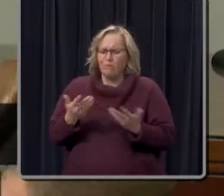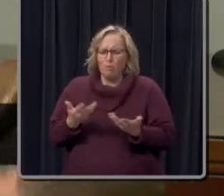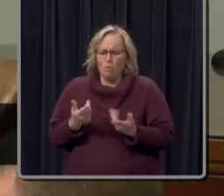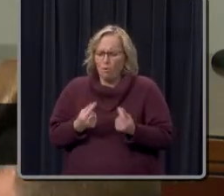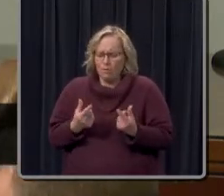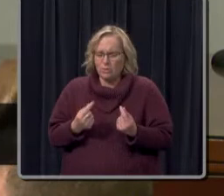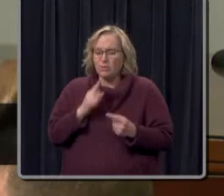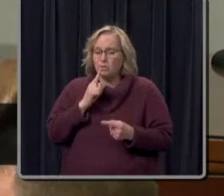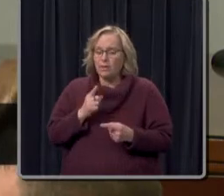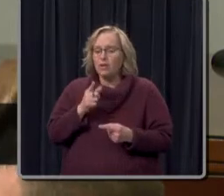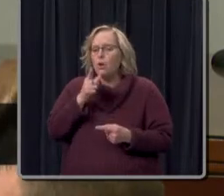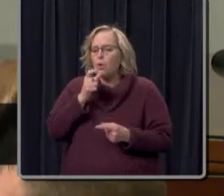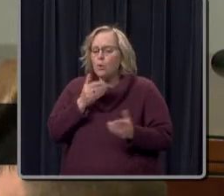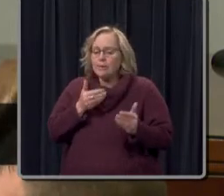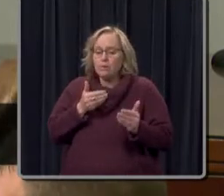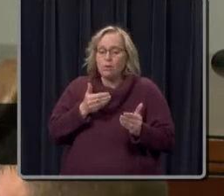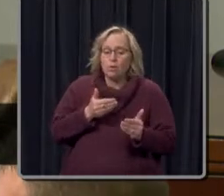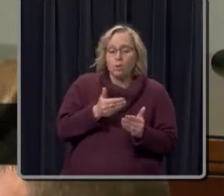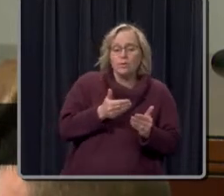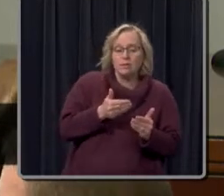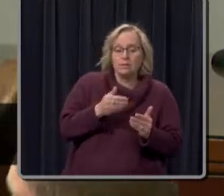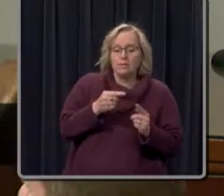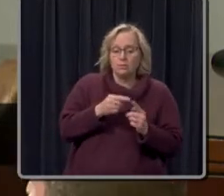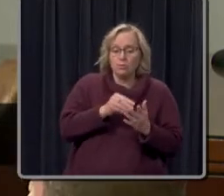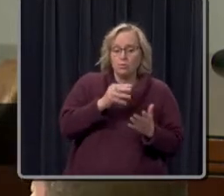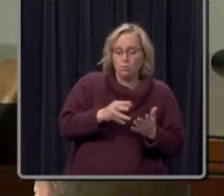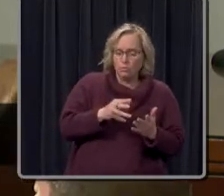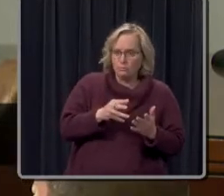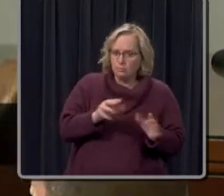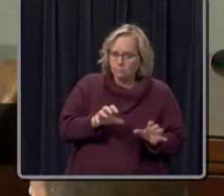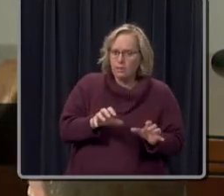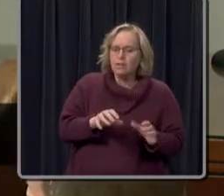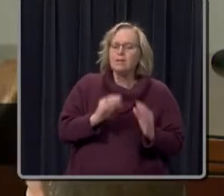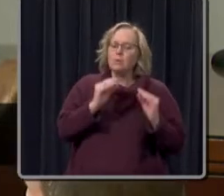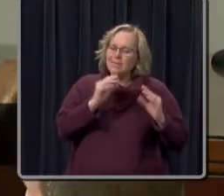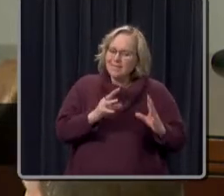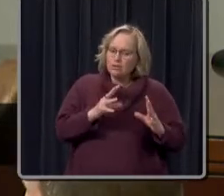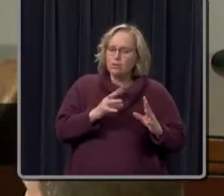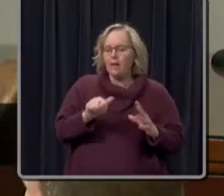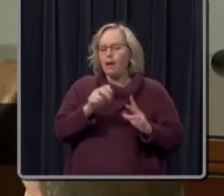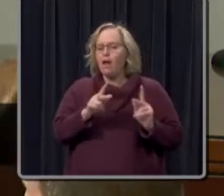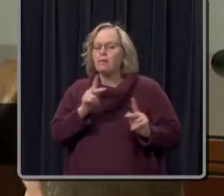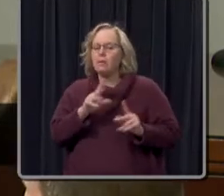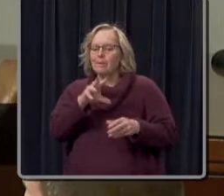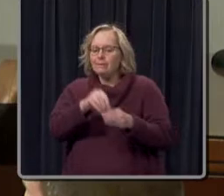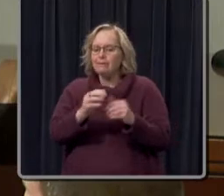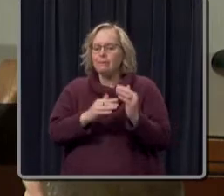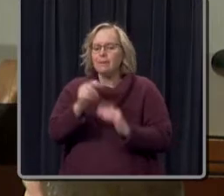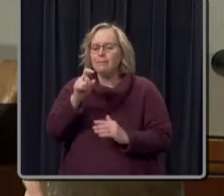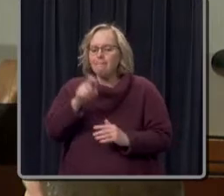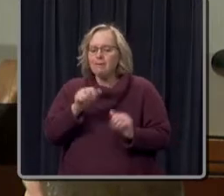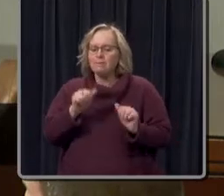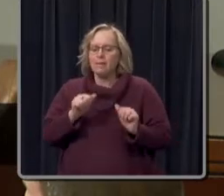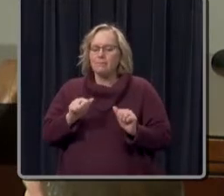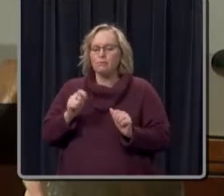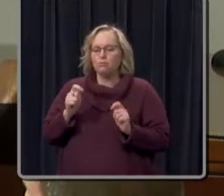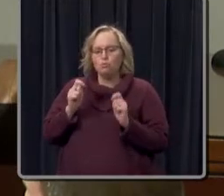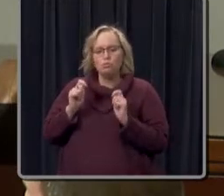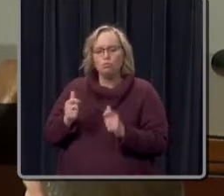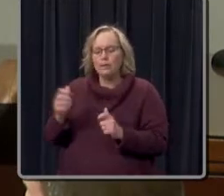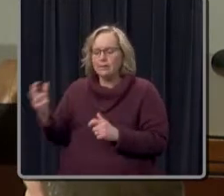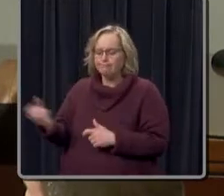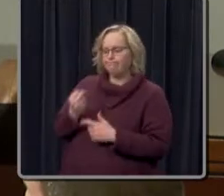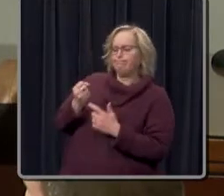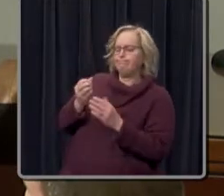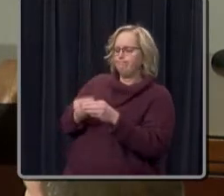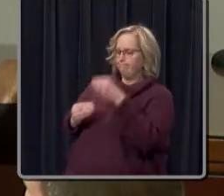person who's closest to the student desk. So those teachers and people within that building, they have to be able to quickly grab their data have that